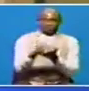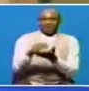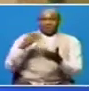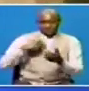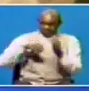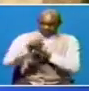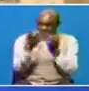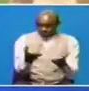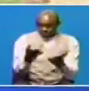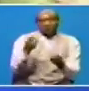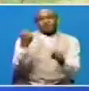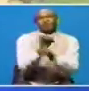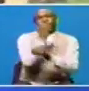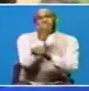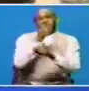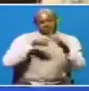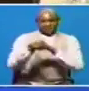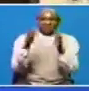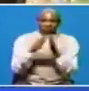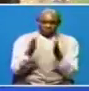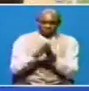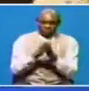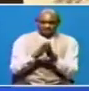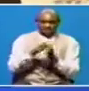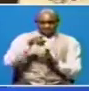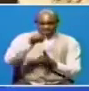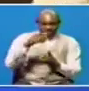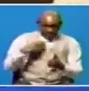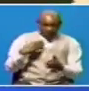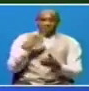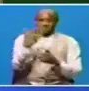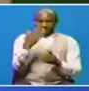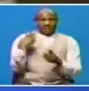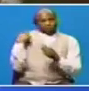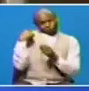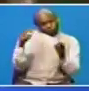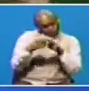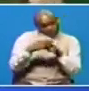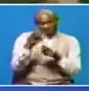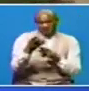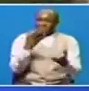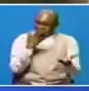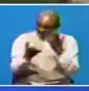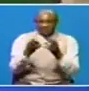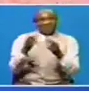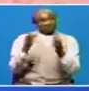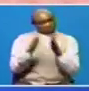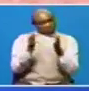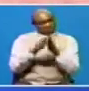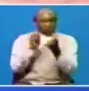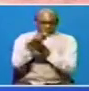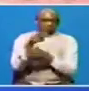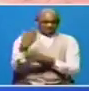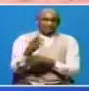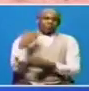pay a fee of 5 shillings. And with a looming ban on plastic bags, could this be the end of flying toilets? To